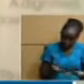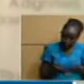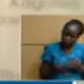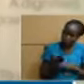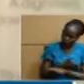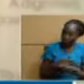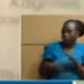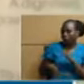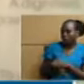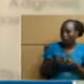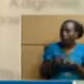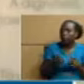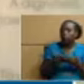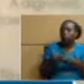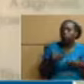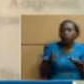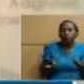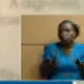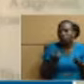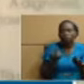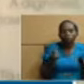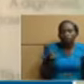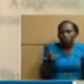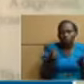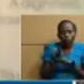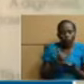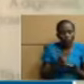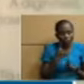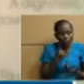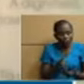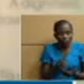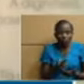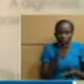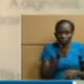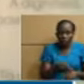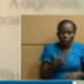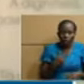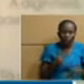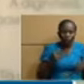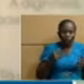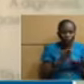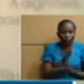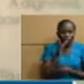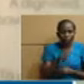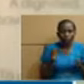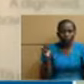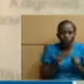of making someone, if it's ailments, they become more sick. What ailments are we talking about? You